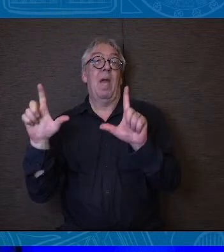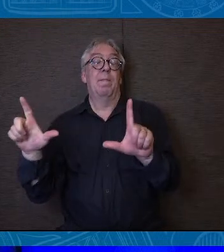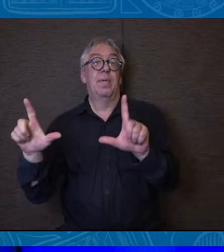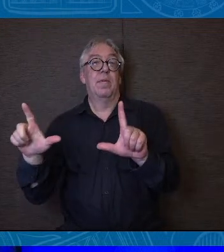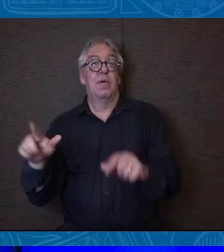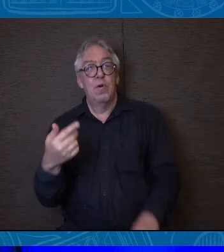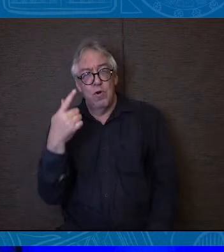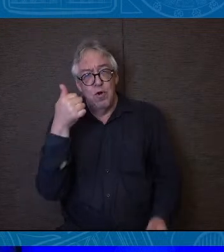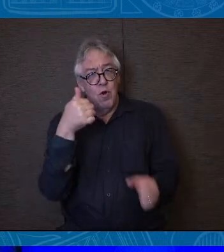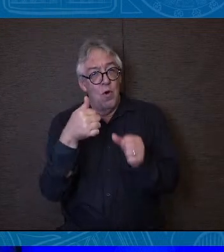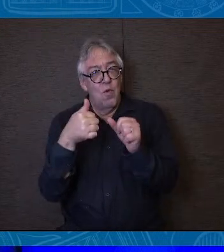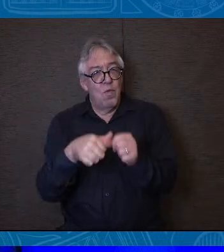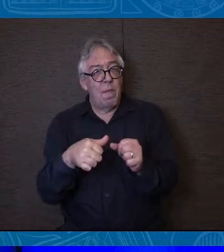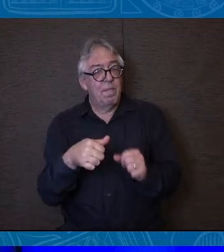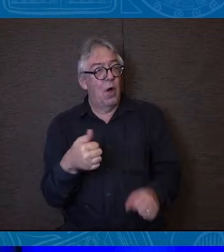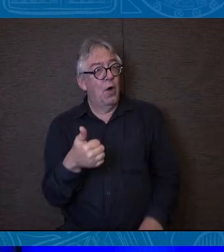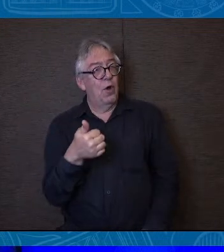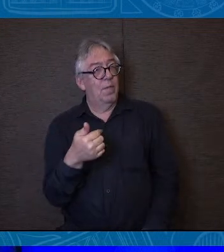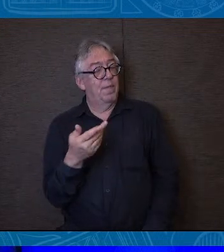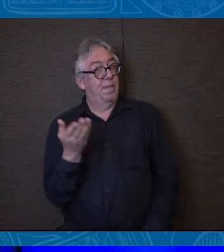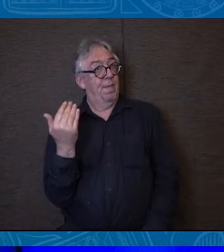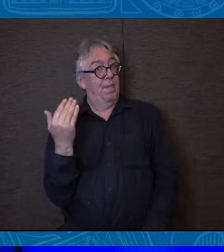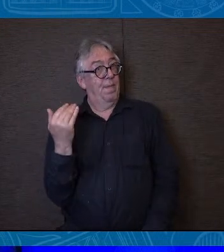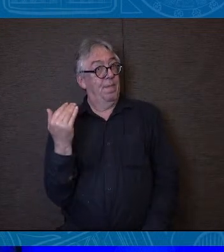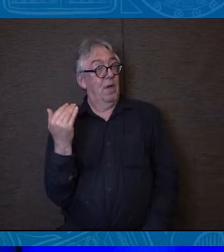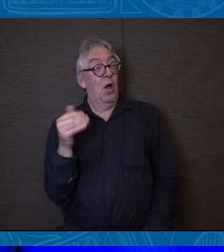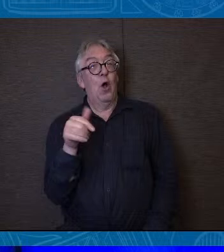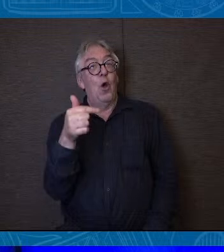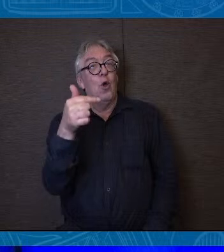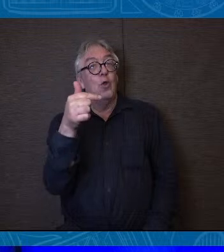remember there was a huge submarine